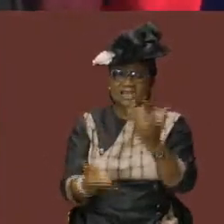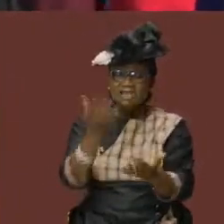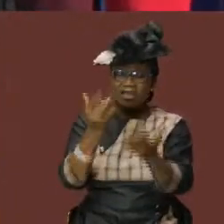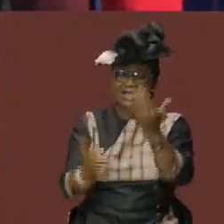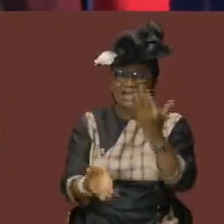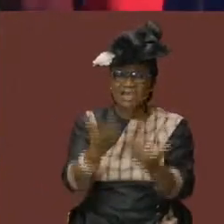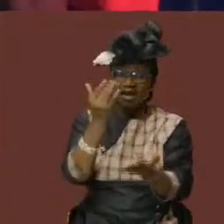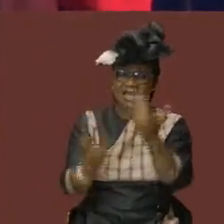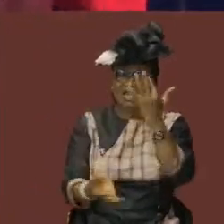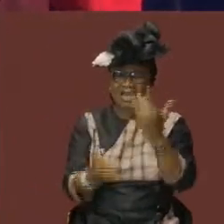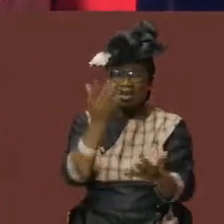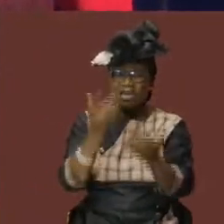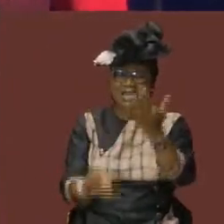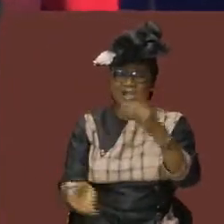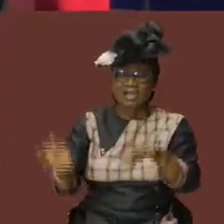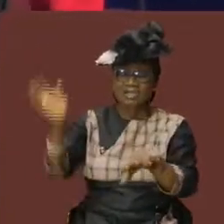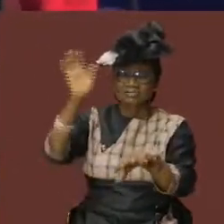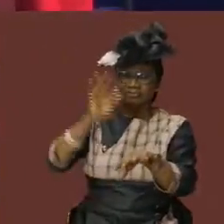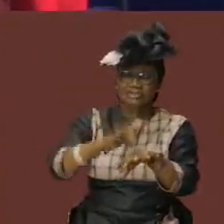Let your fire. Let it touch my body.